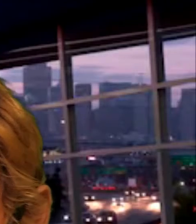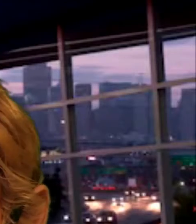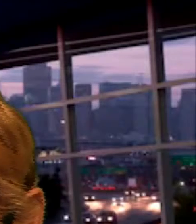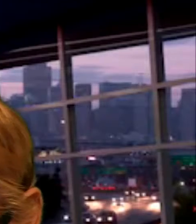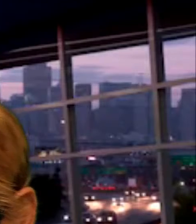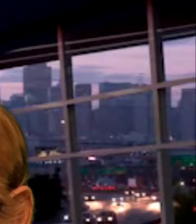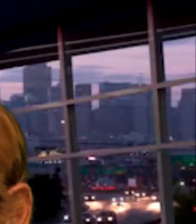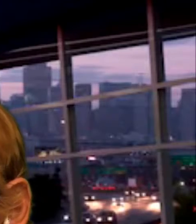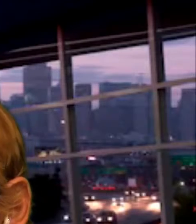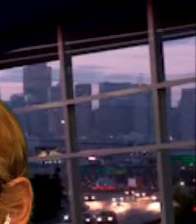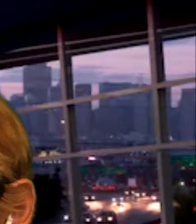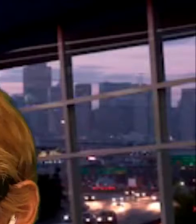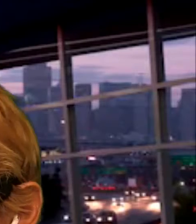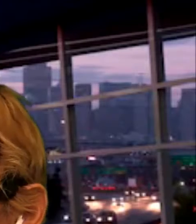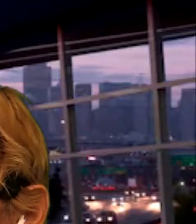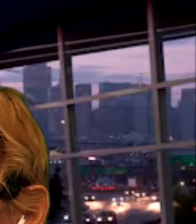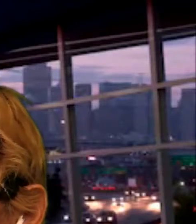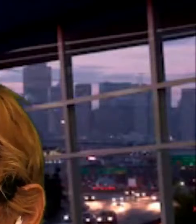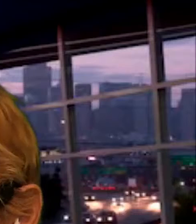was before.